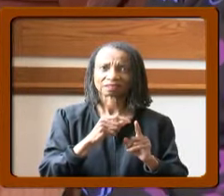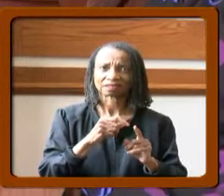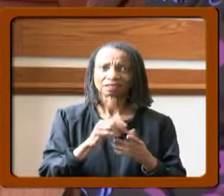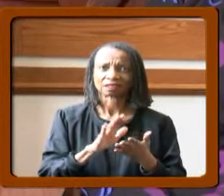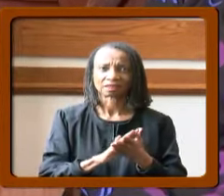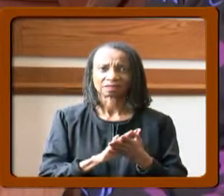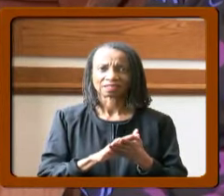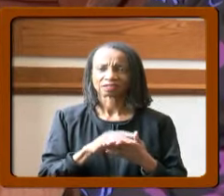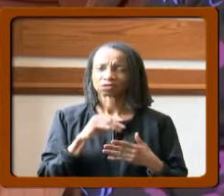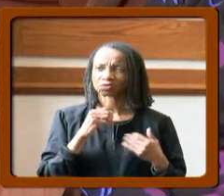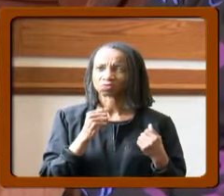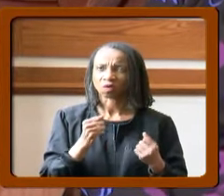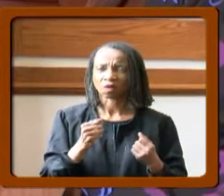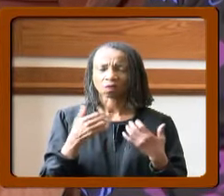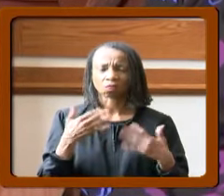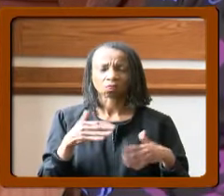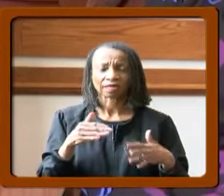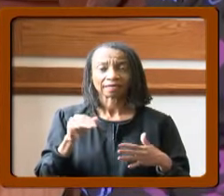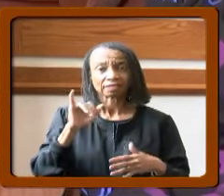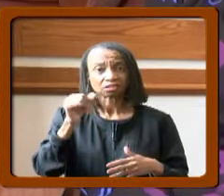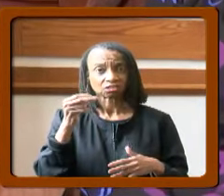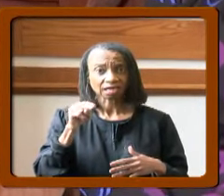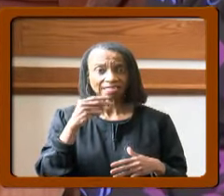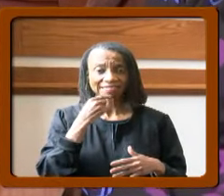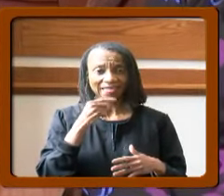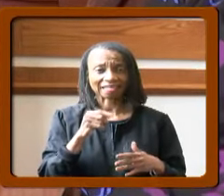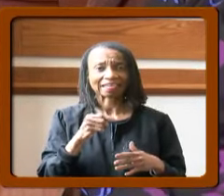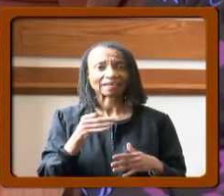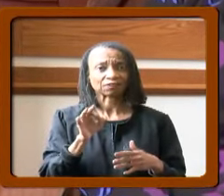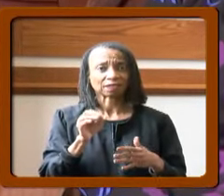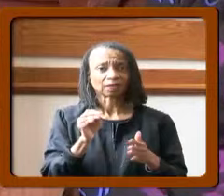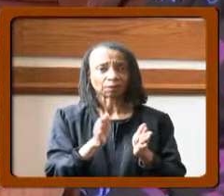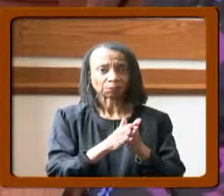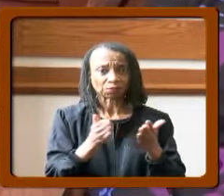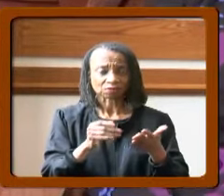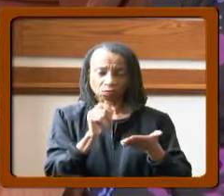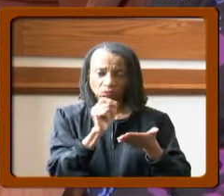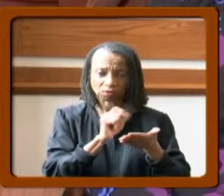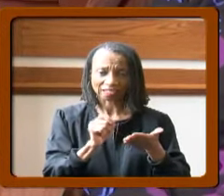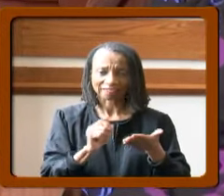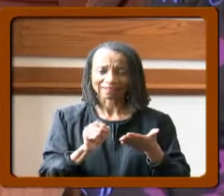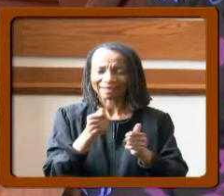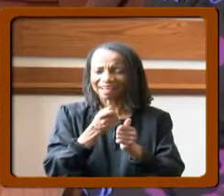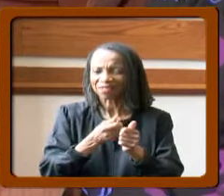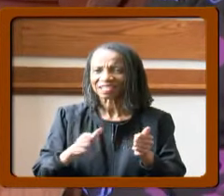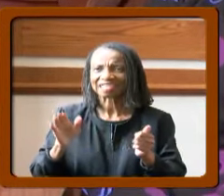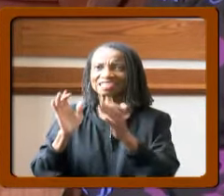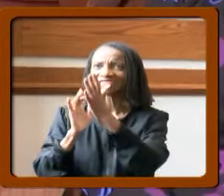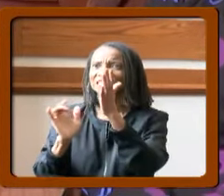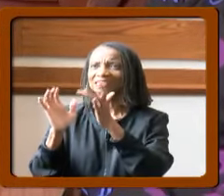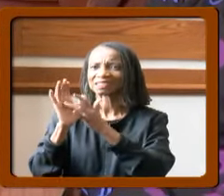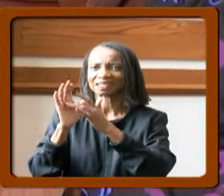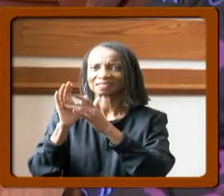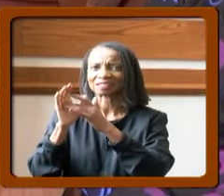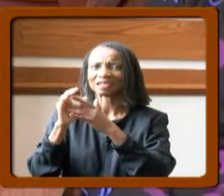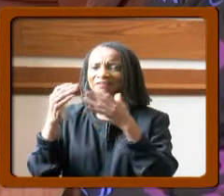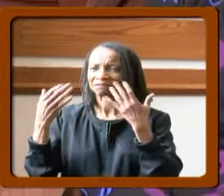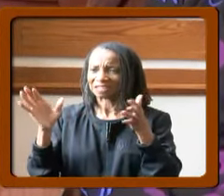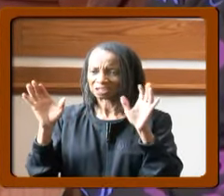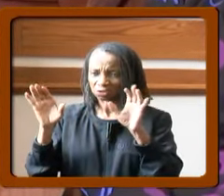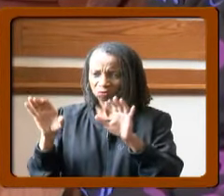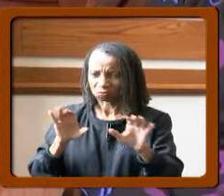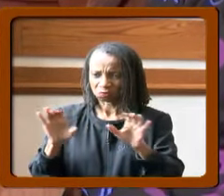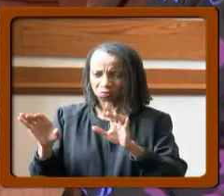purest form. And so John says that if books could be written, the ledger of his deeds would create a logistical